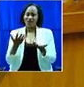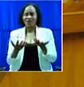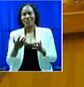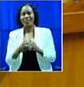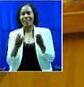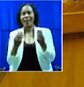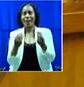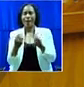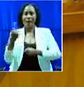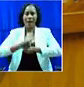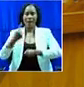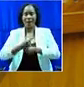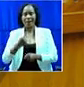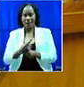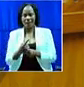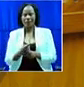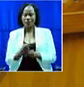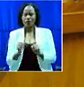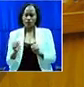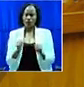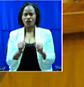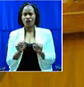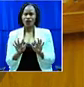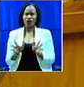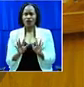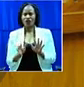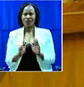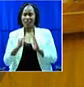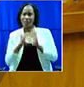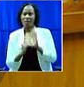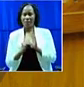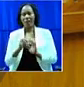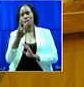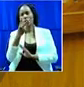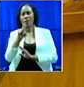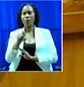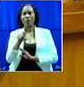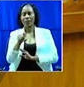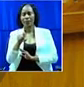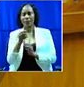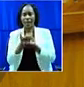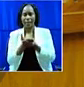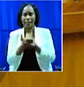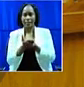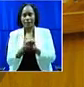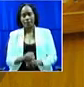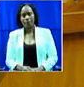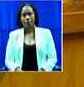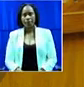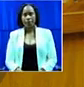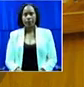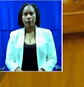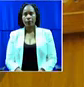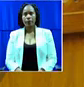remained relatively stable at less than 2,000 cases. But it is far